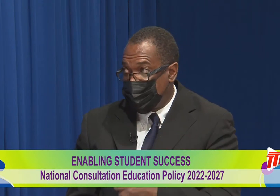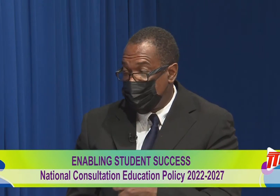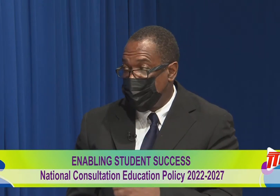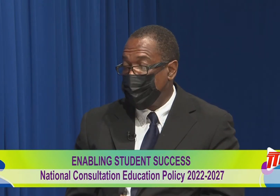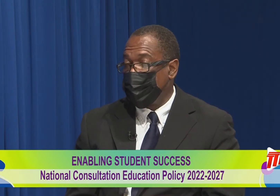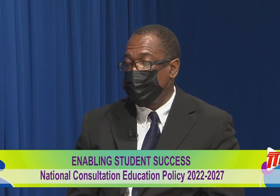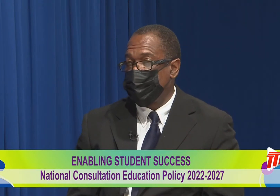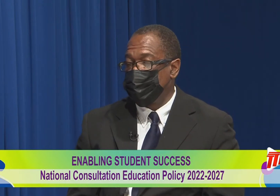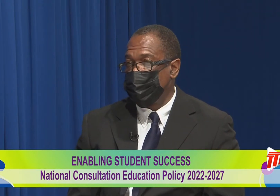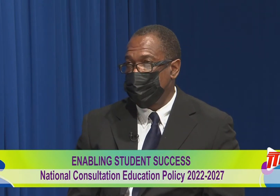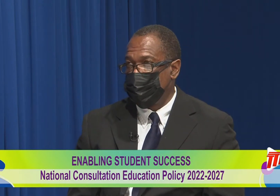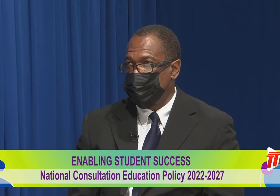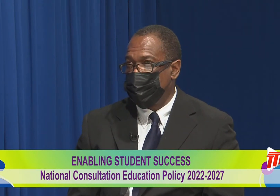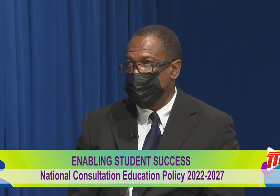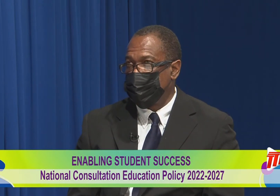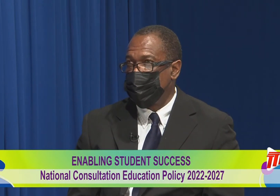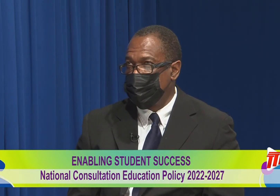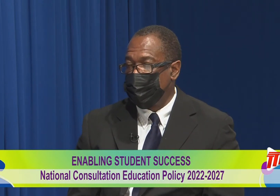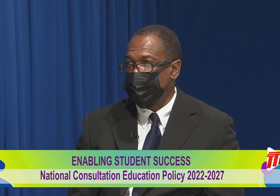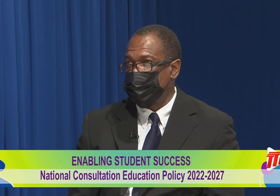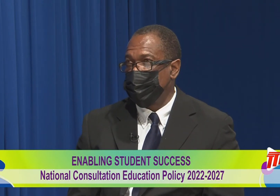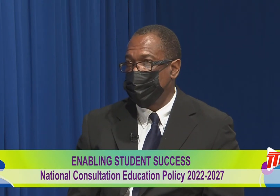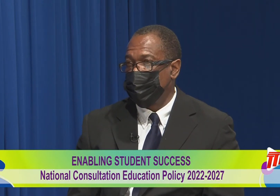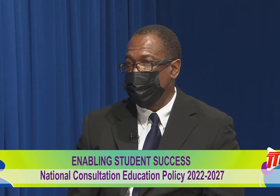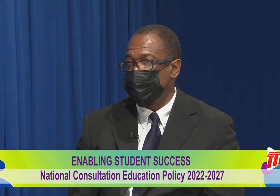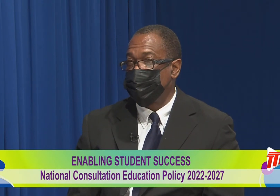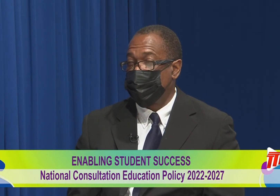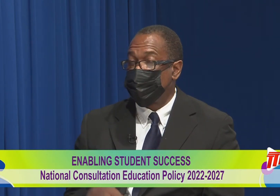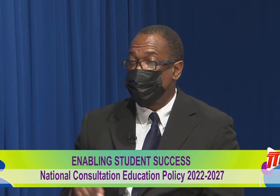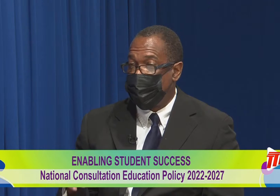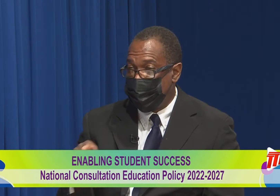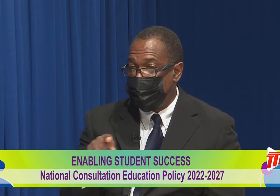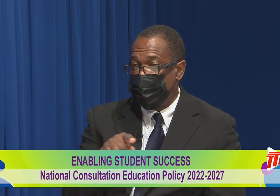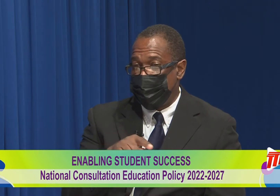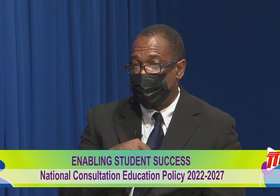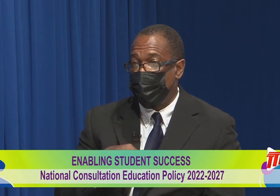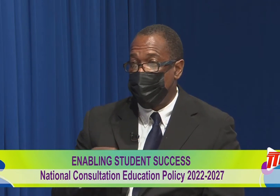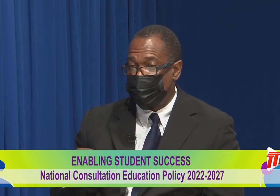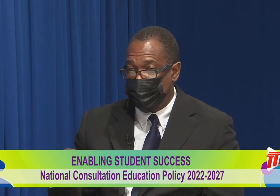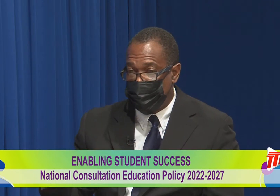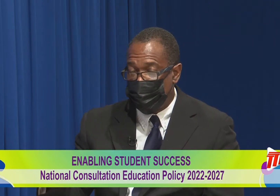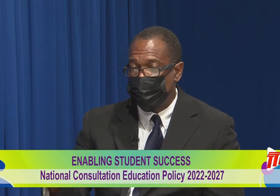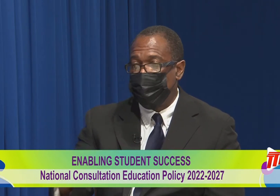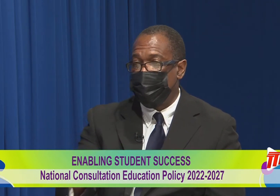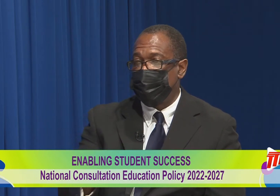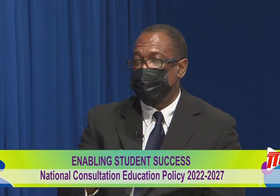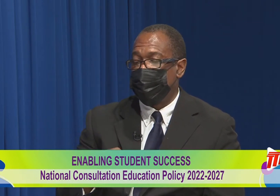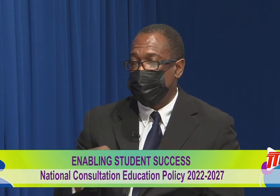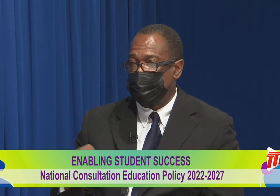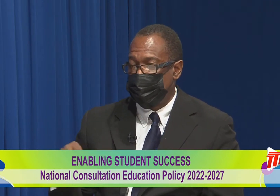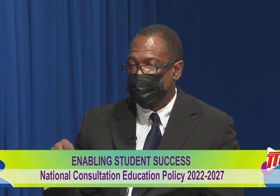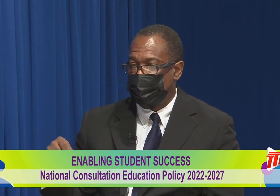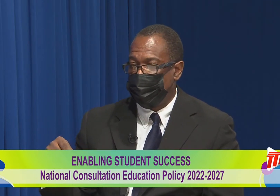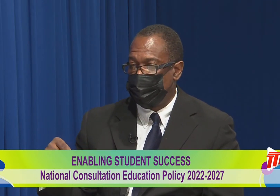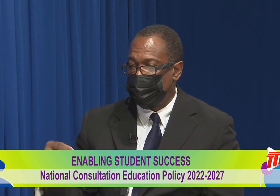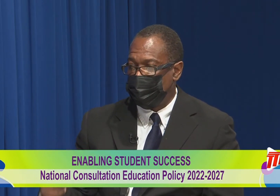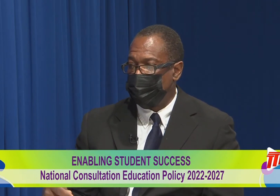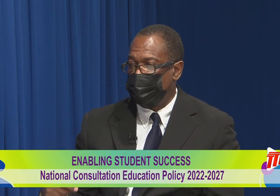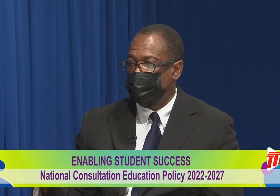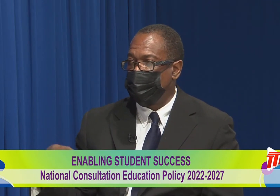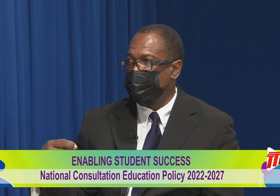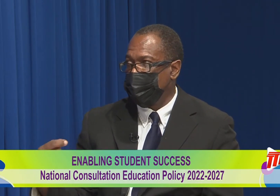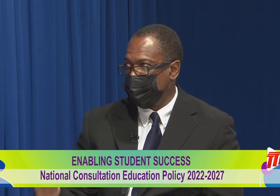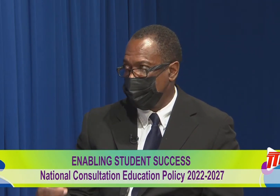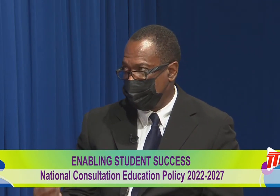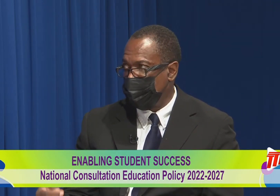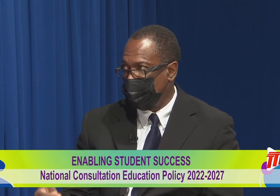can support their students' learning. So it's really all of those parties that we've